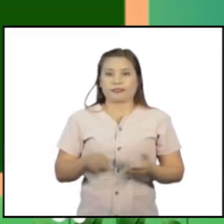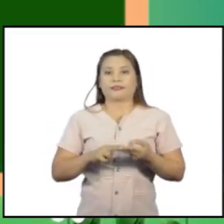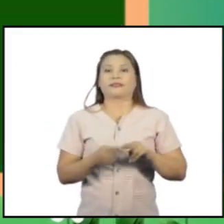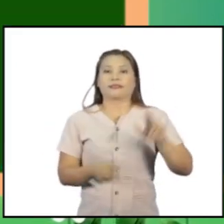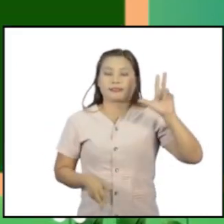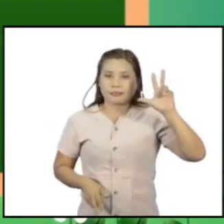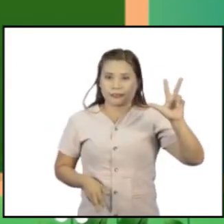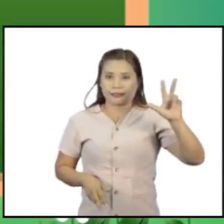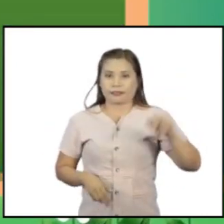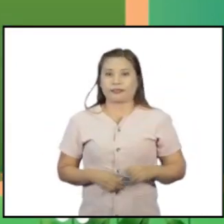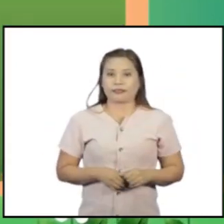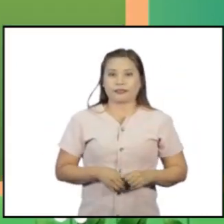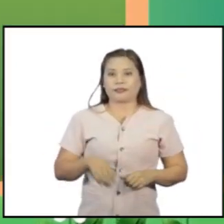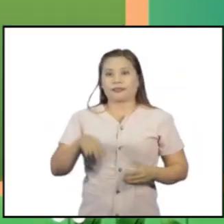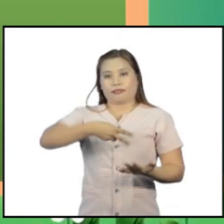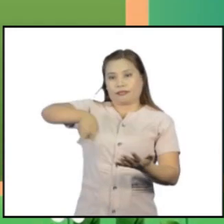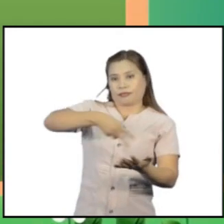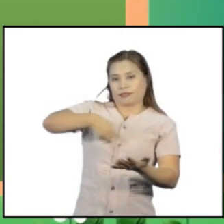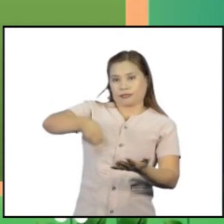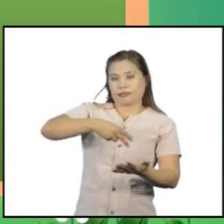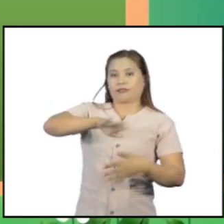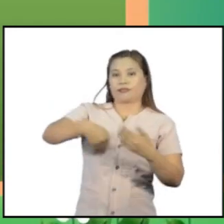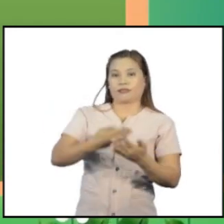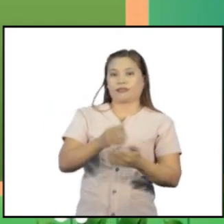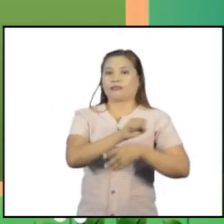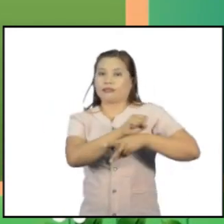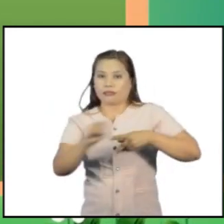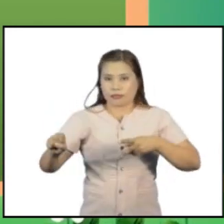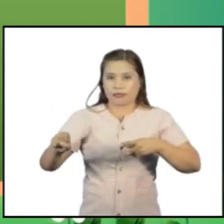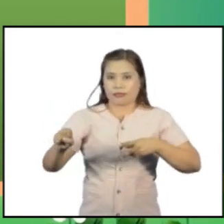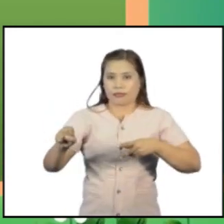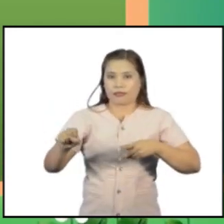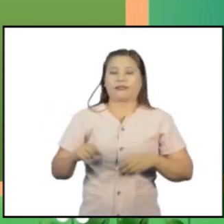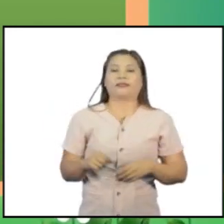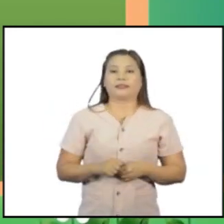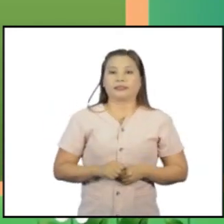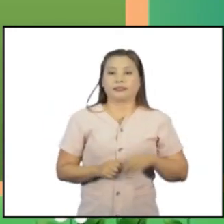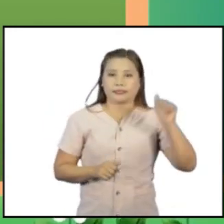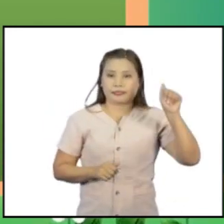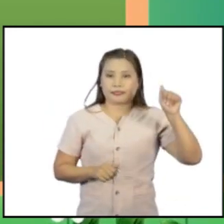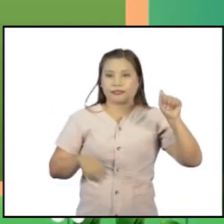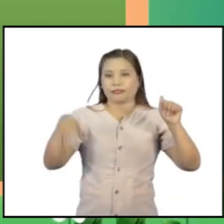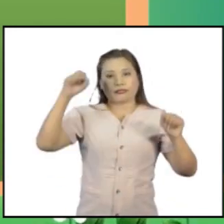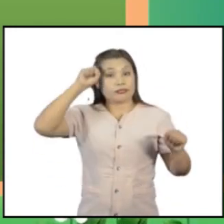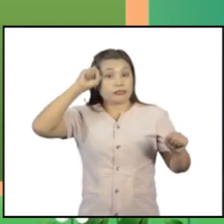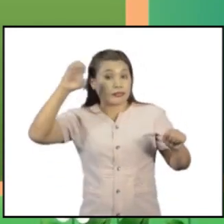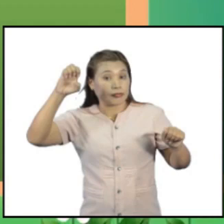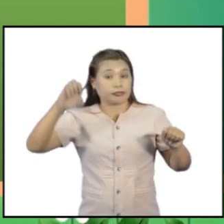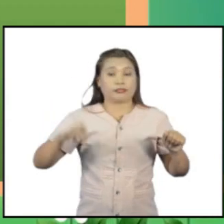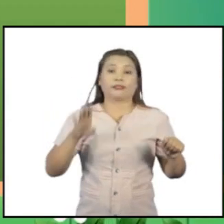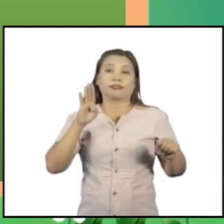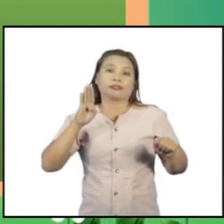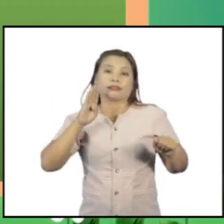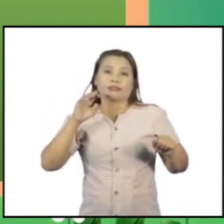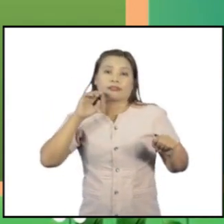Number 3. She danced all night on stage. A. She.